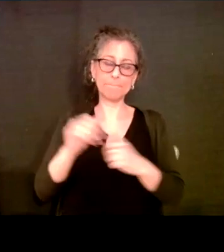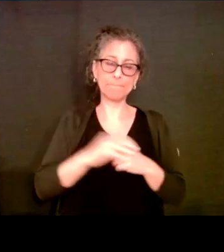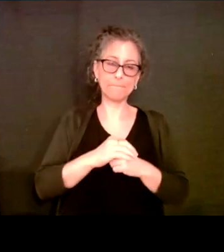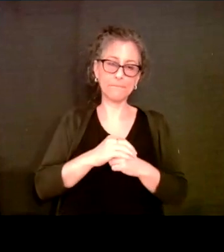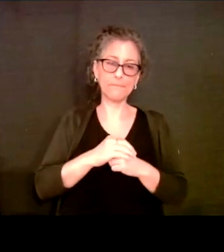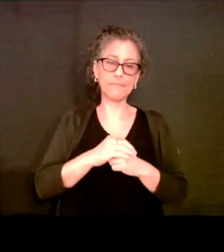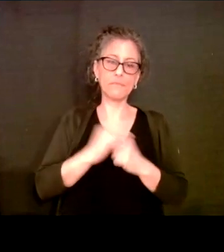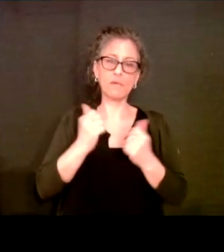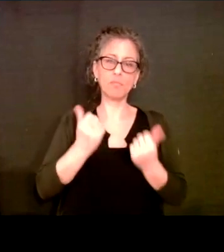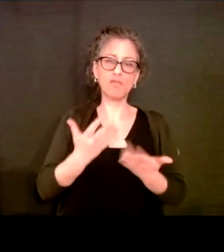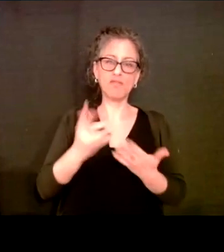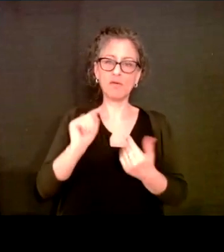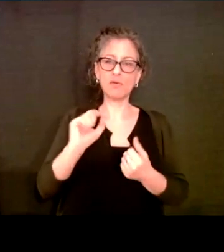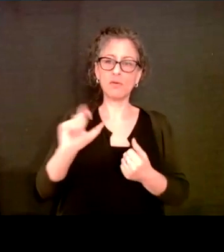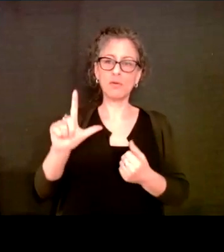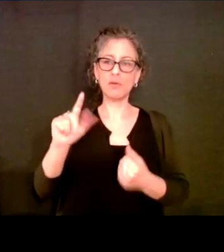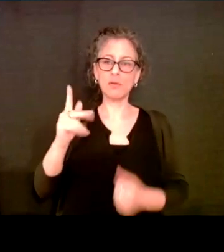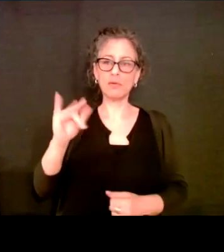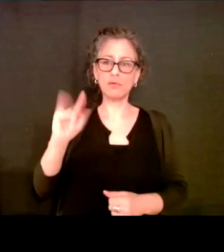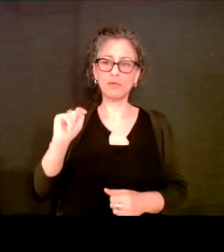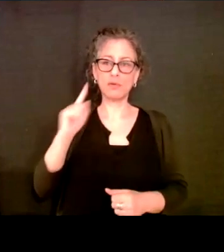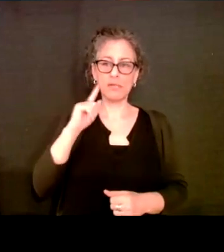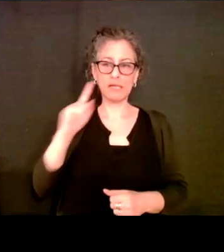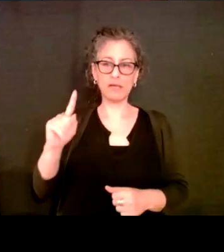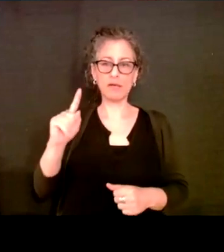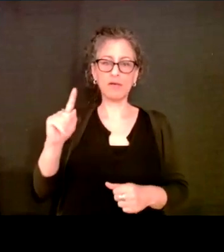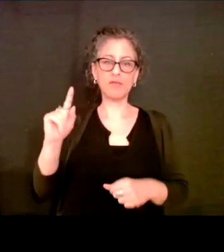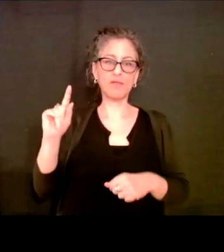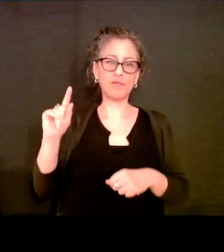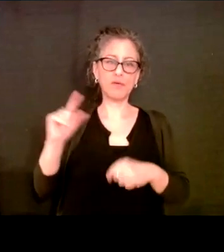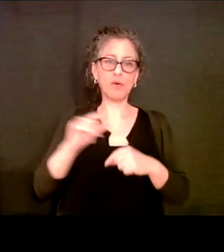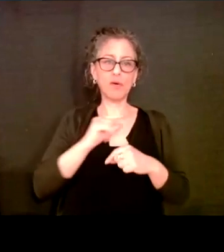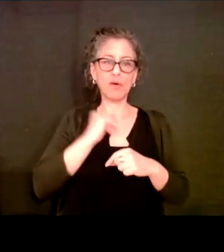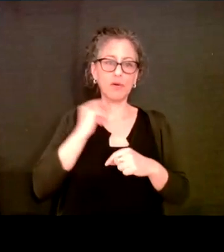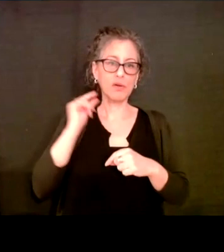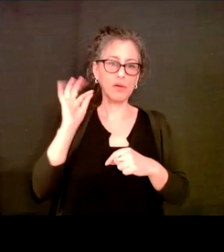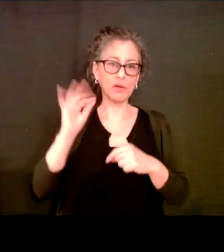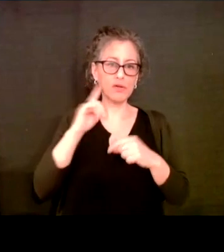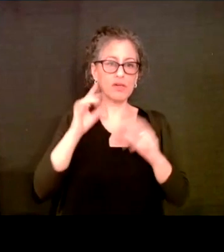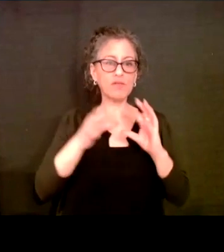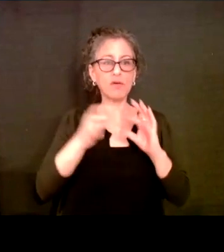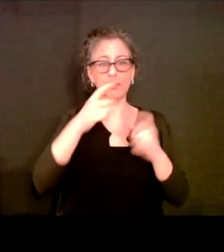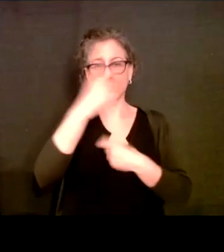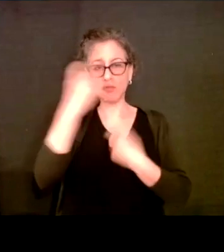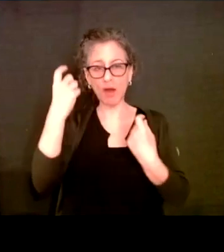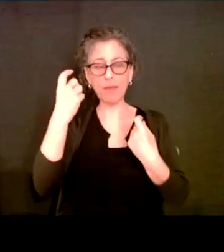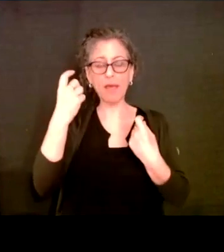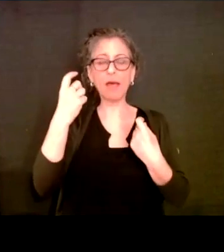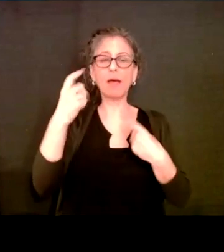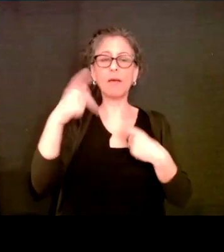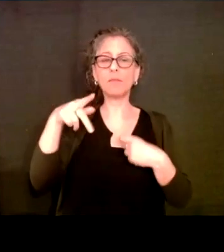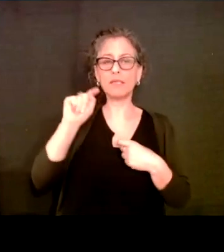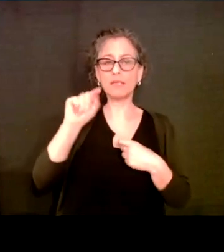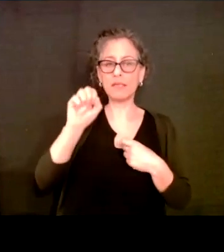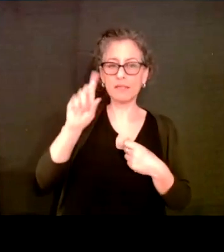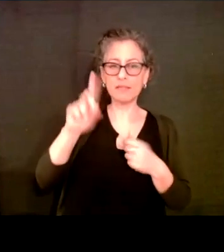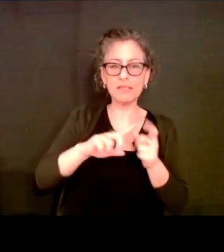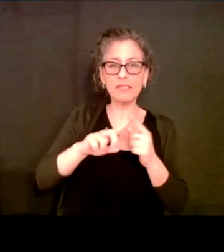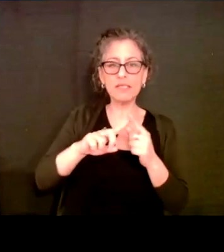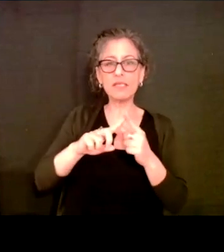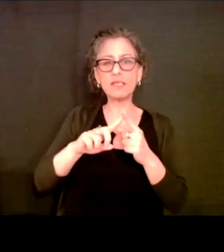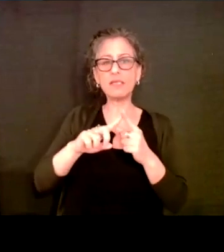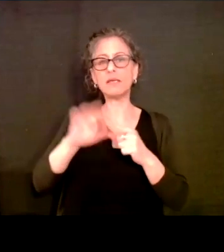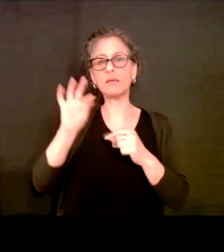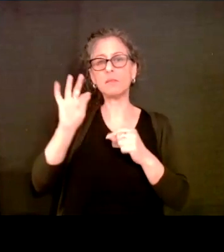a toolkit for clergy around the trauma and PTSD basics, trauma and spirituality, pastoral care, as well as